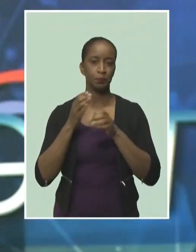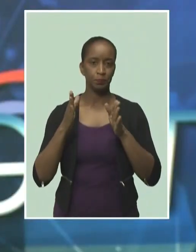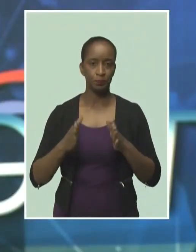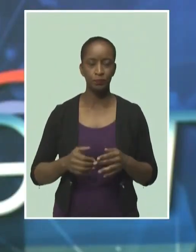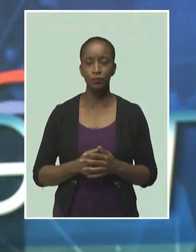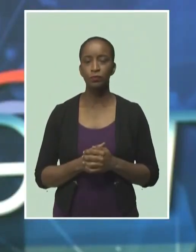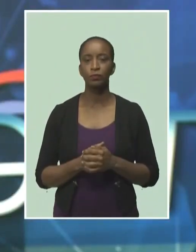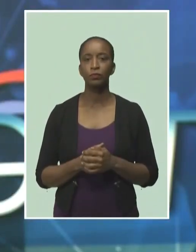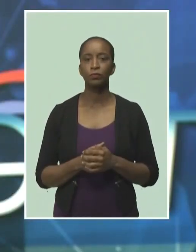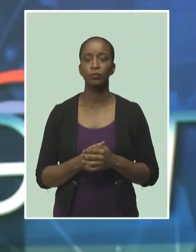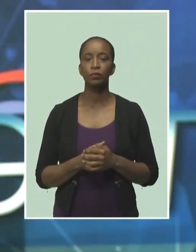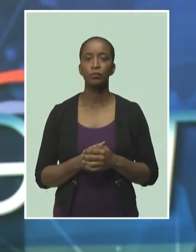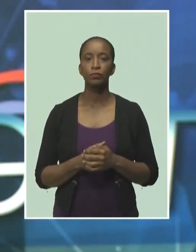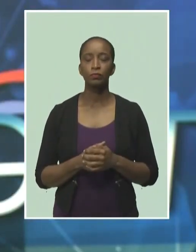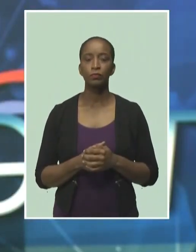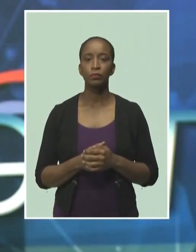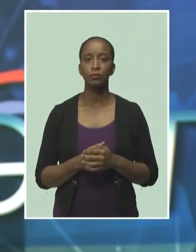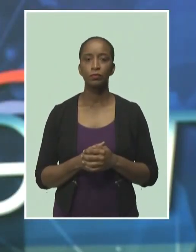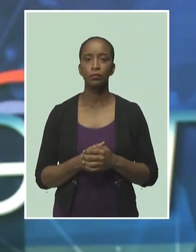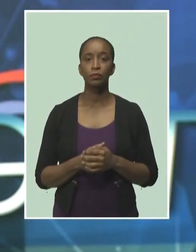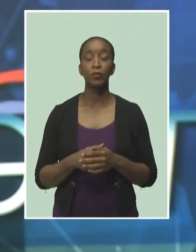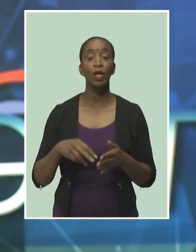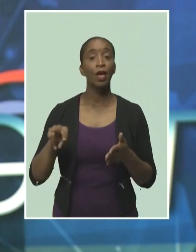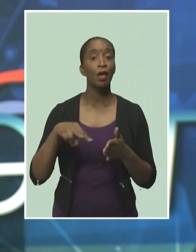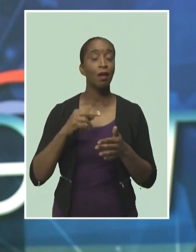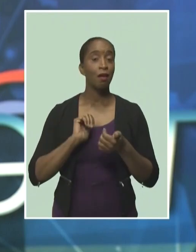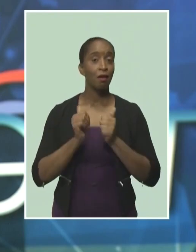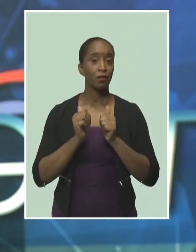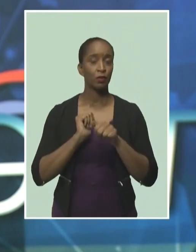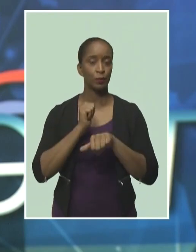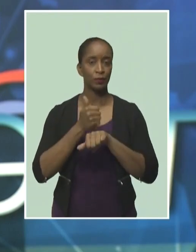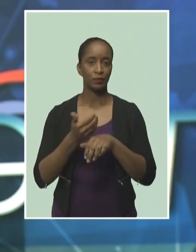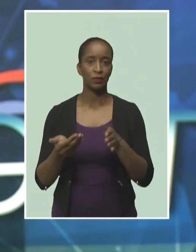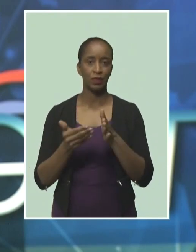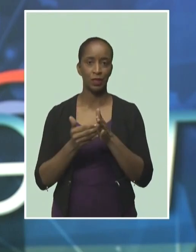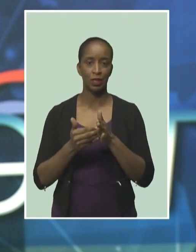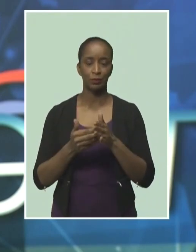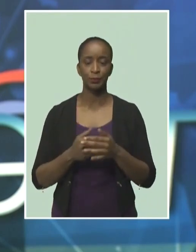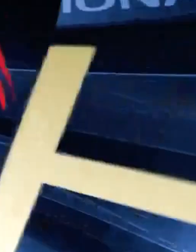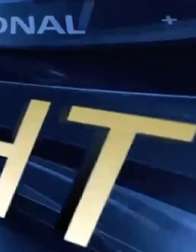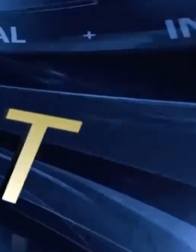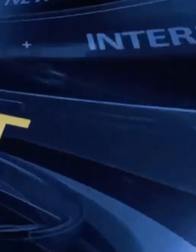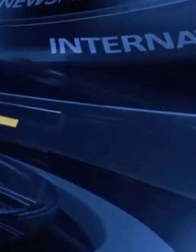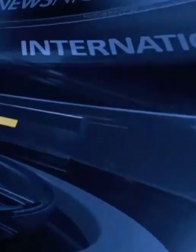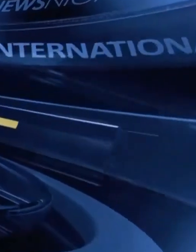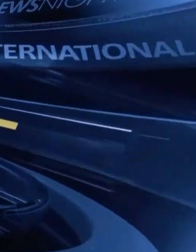The Dance Fest competition relaunched. That story and more coming up.